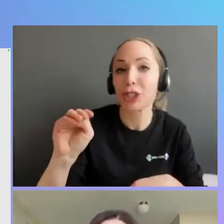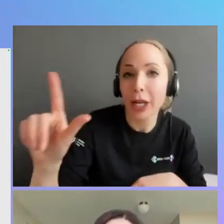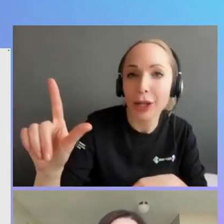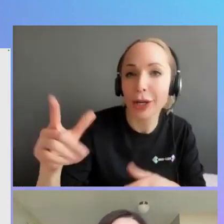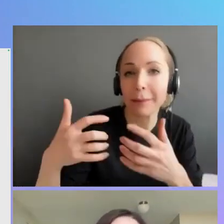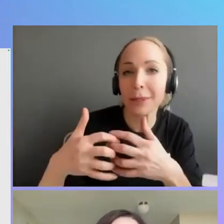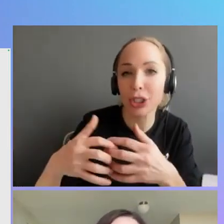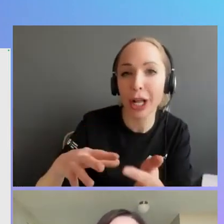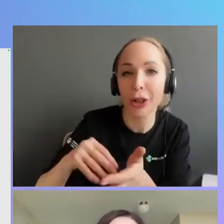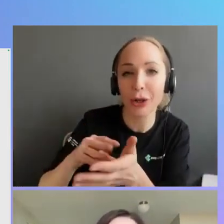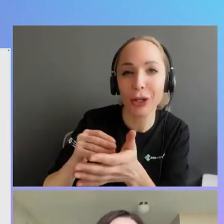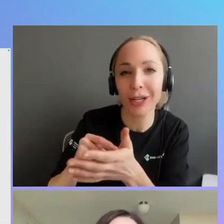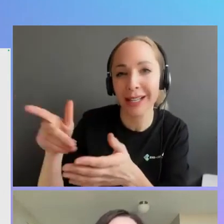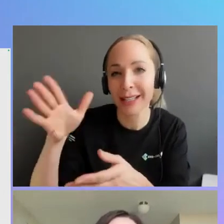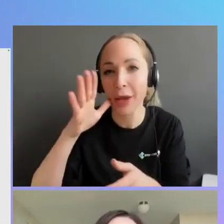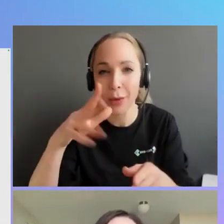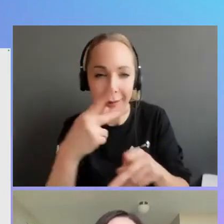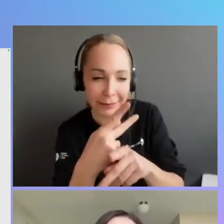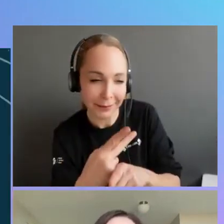more results where we can.